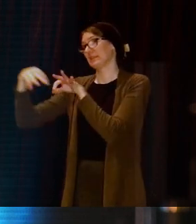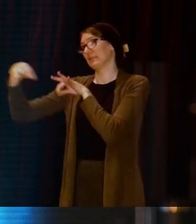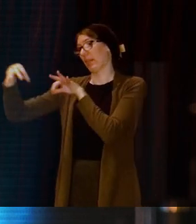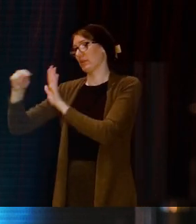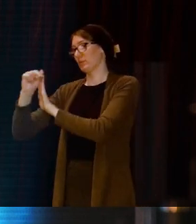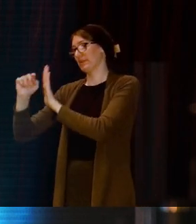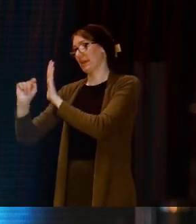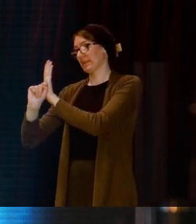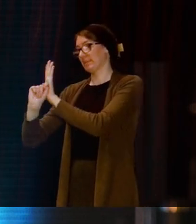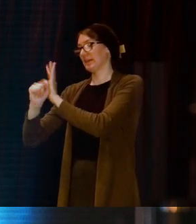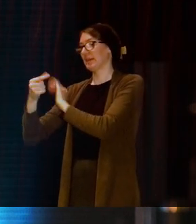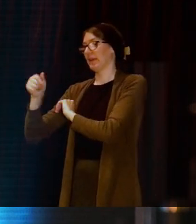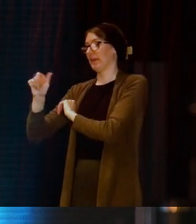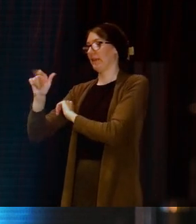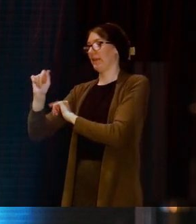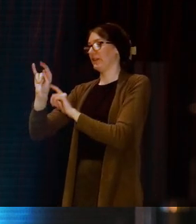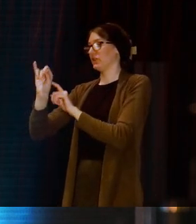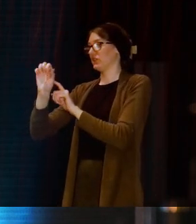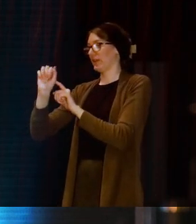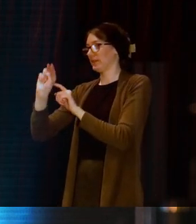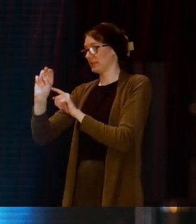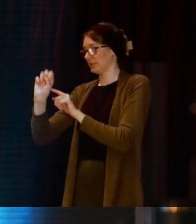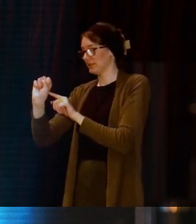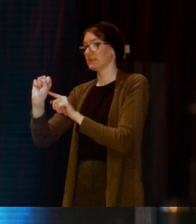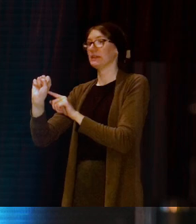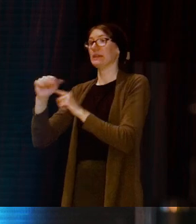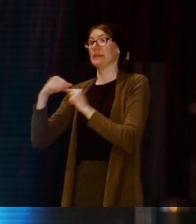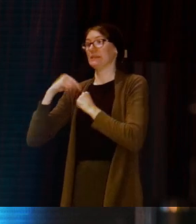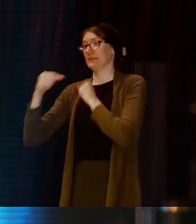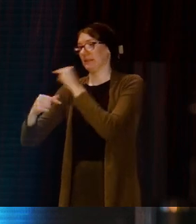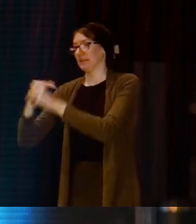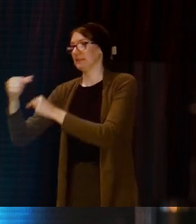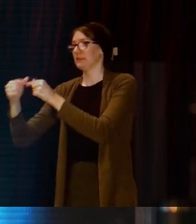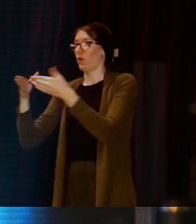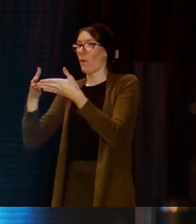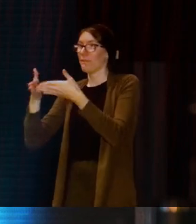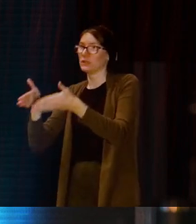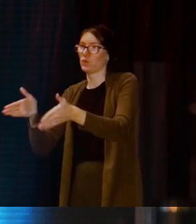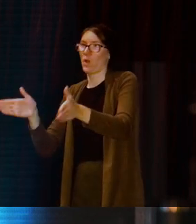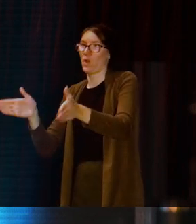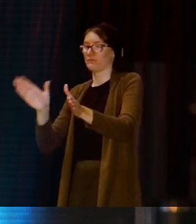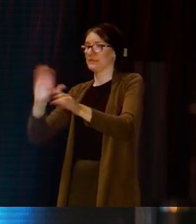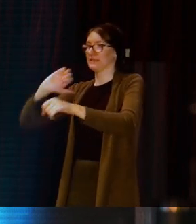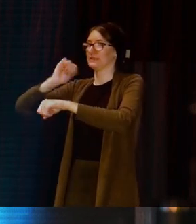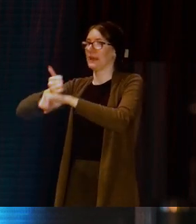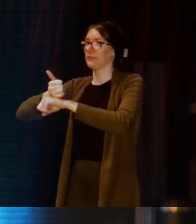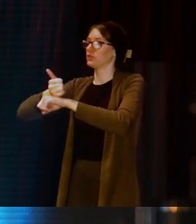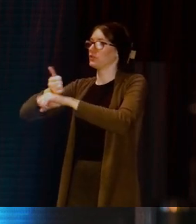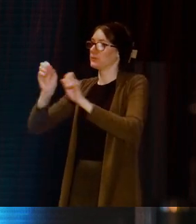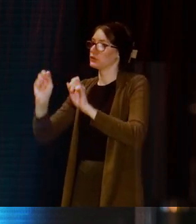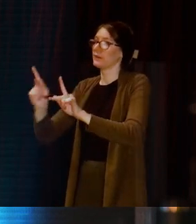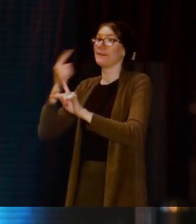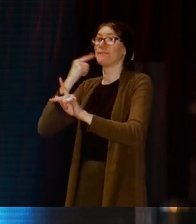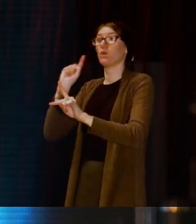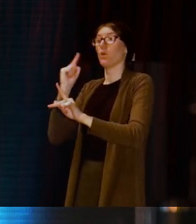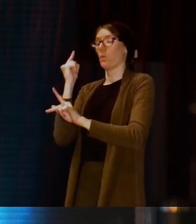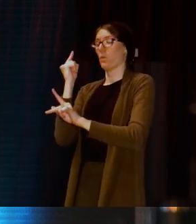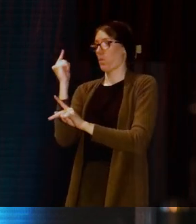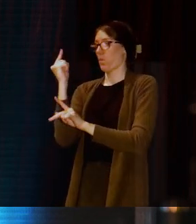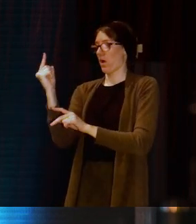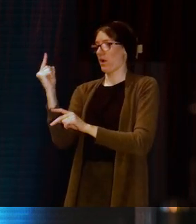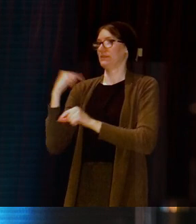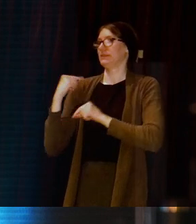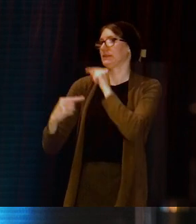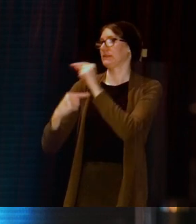particularly in the book of Galatians, where we learn that these descendants actually open the door and establish a pathway for a singular